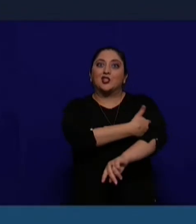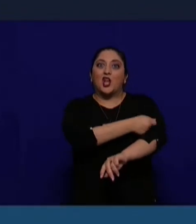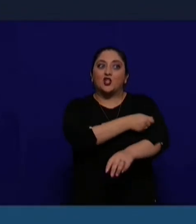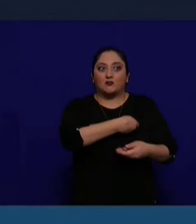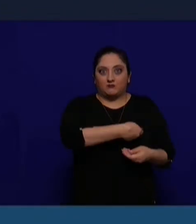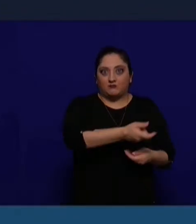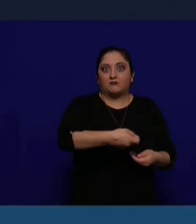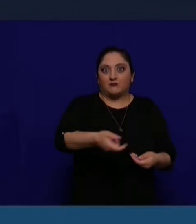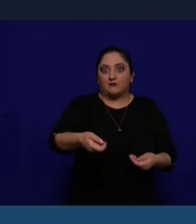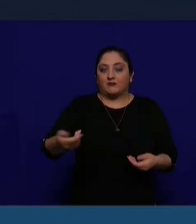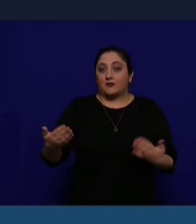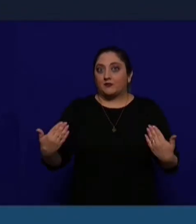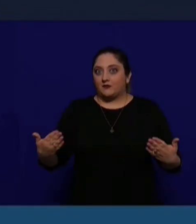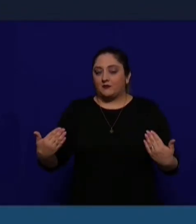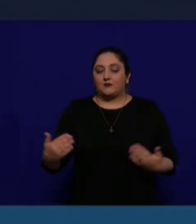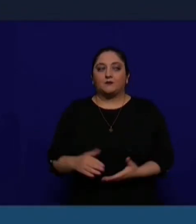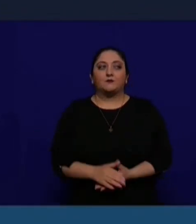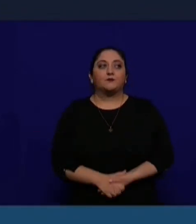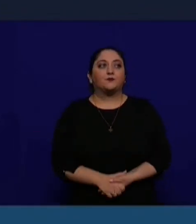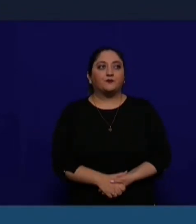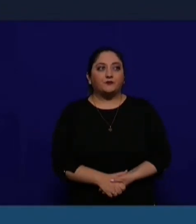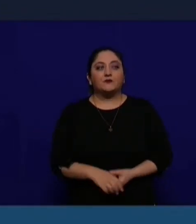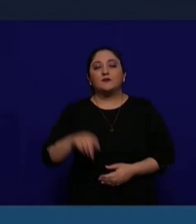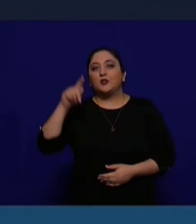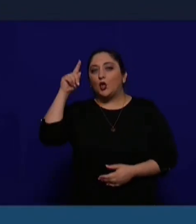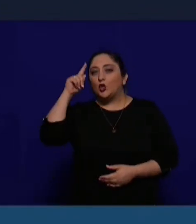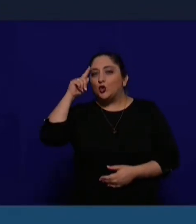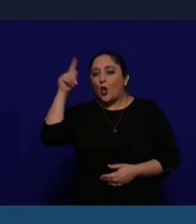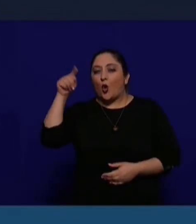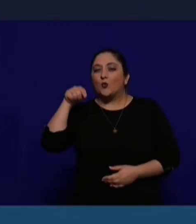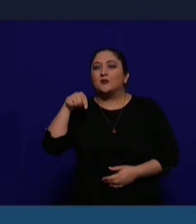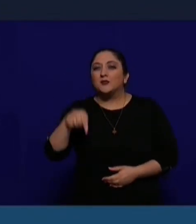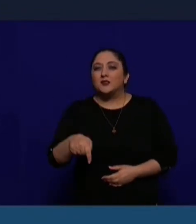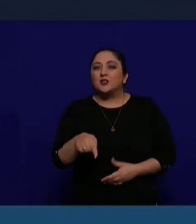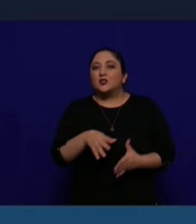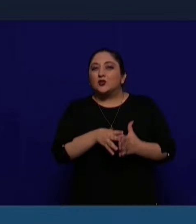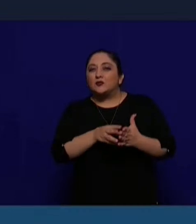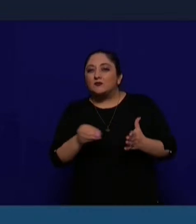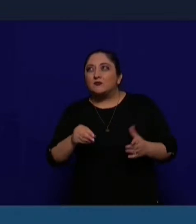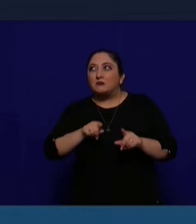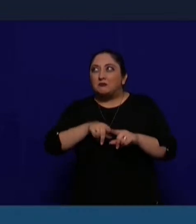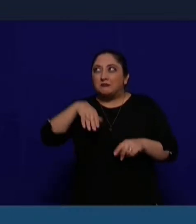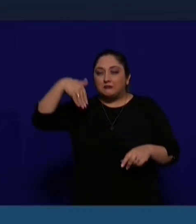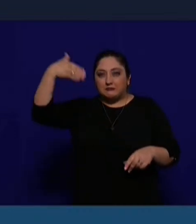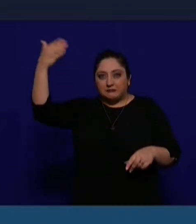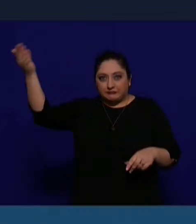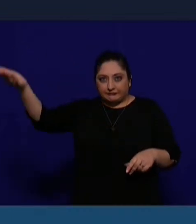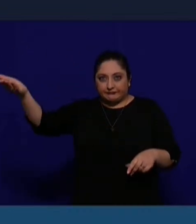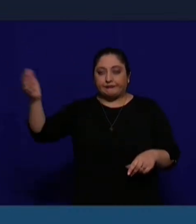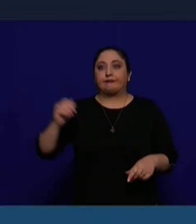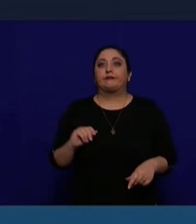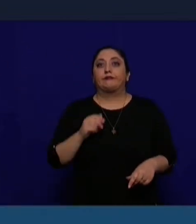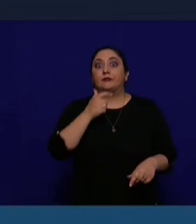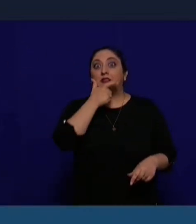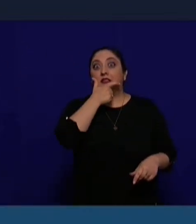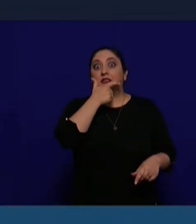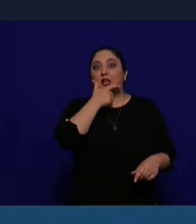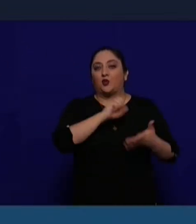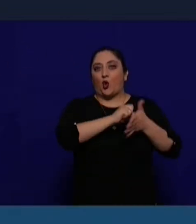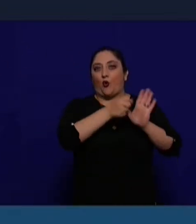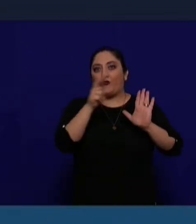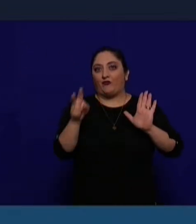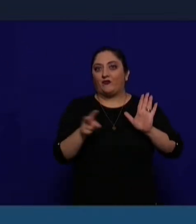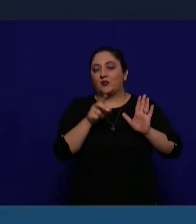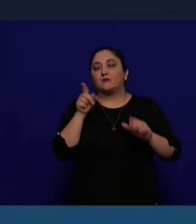program. We know that similarly to other countries, the UK variant is contributing